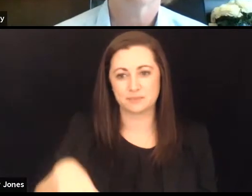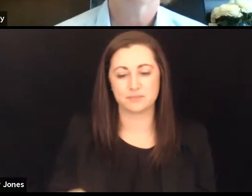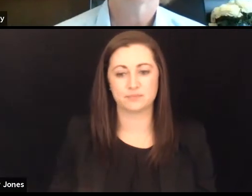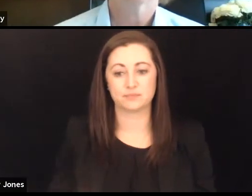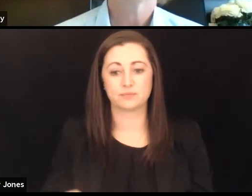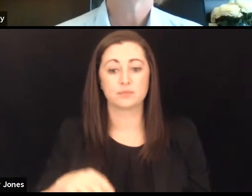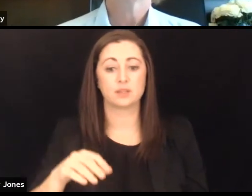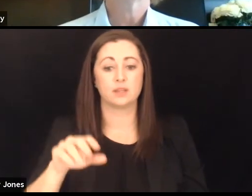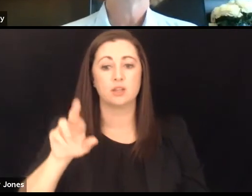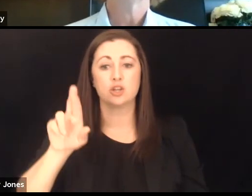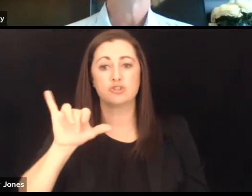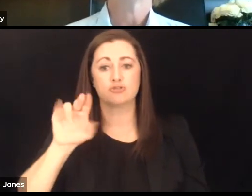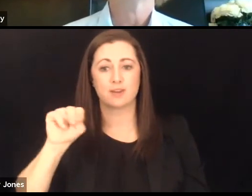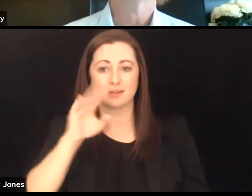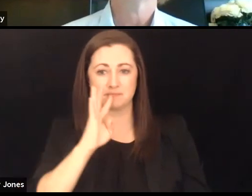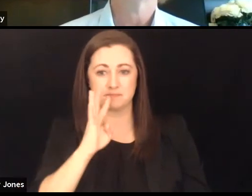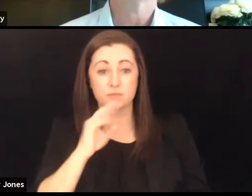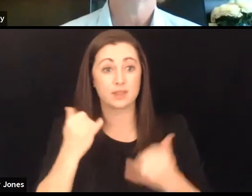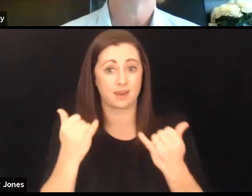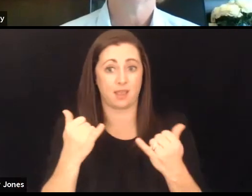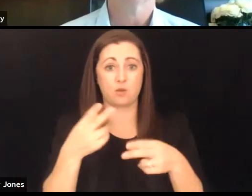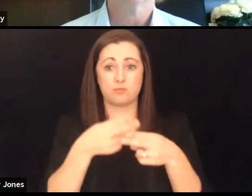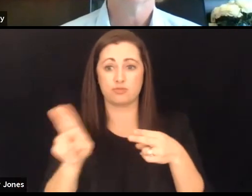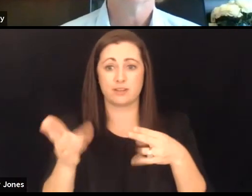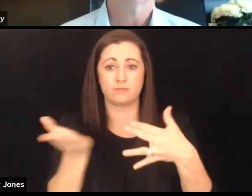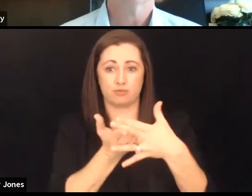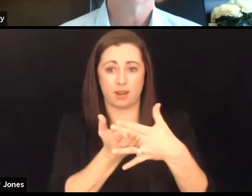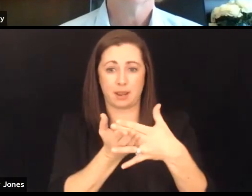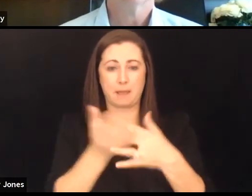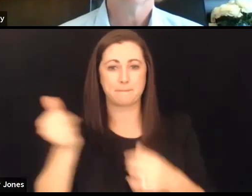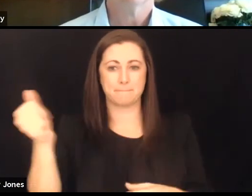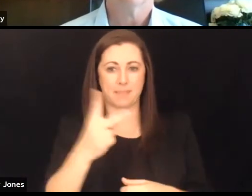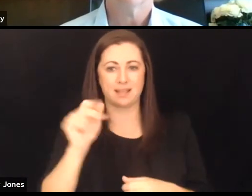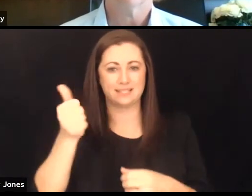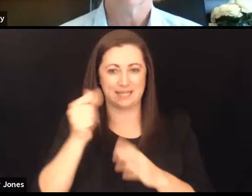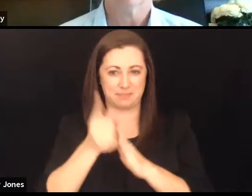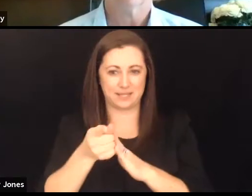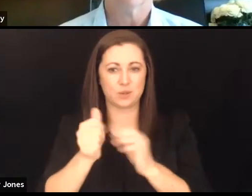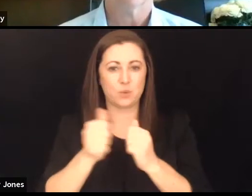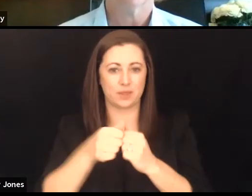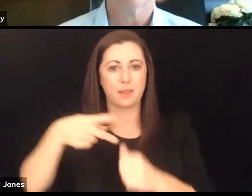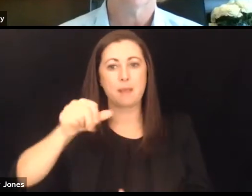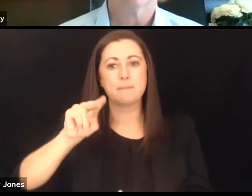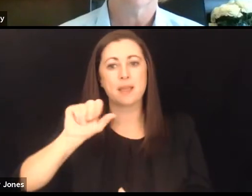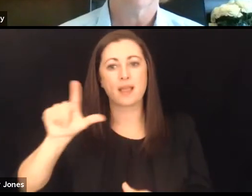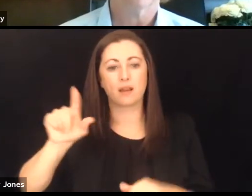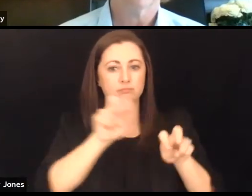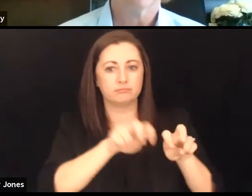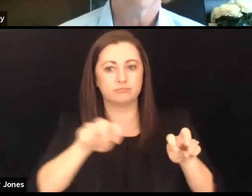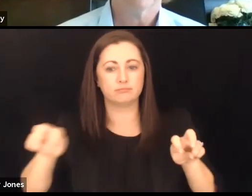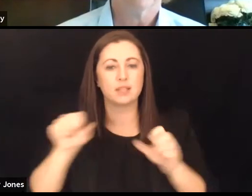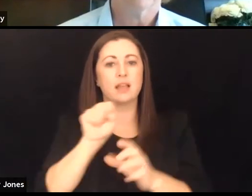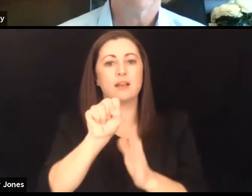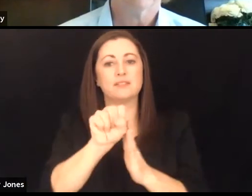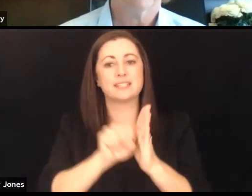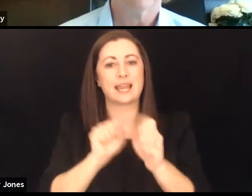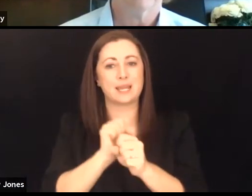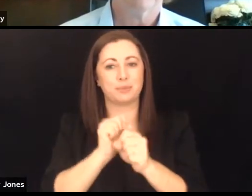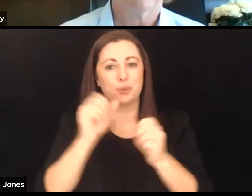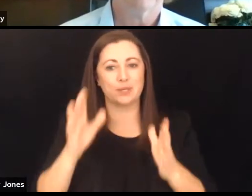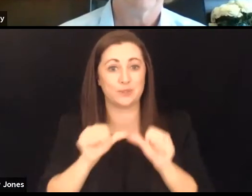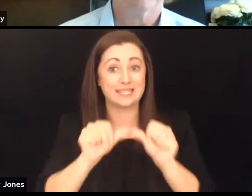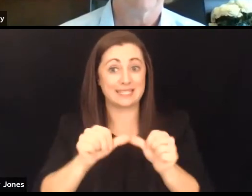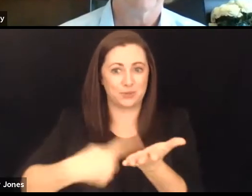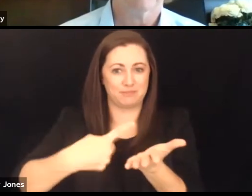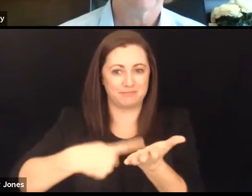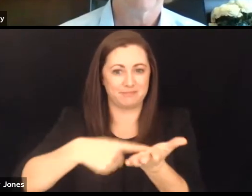Thank you, Senator Harkin. We're going to take a quick break. We'll be back in about 10 minutes with our panel of state employees to continue this conversation in